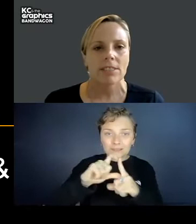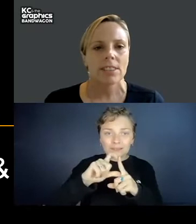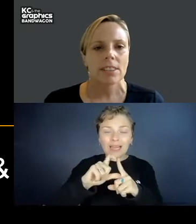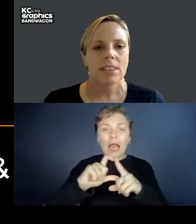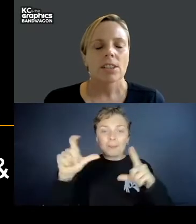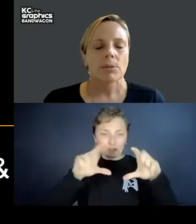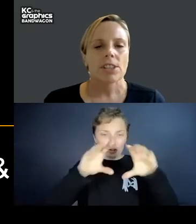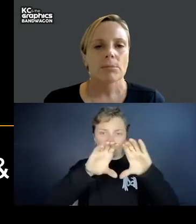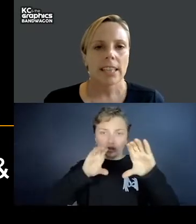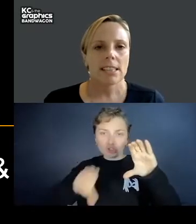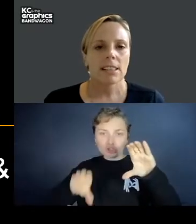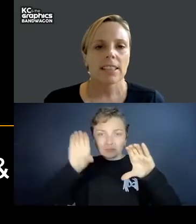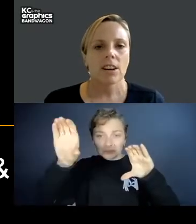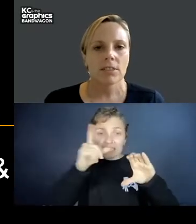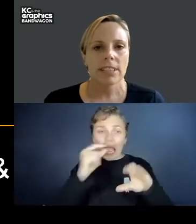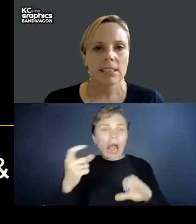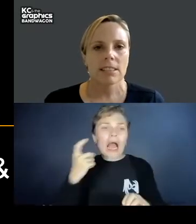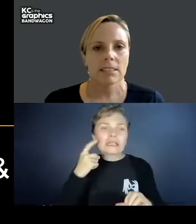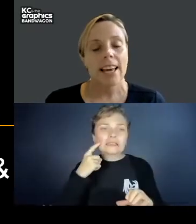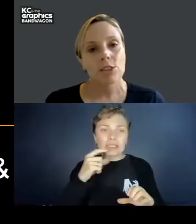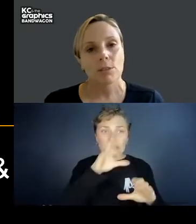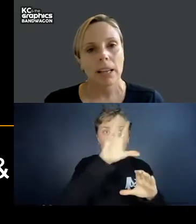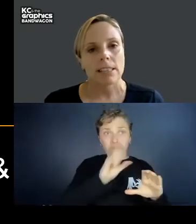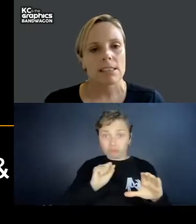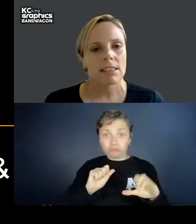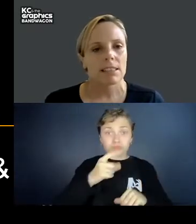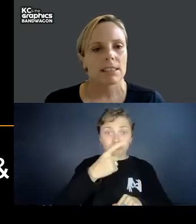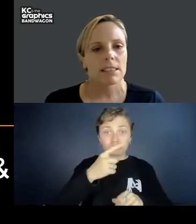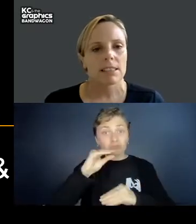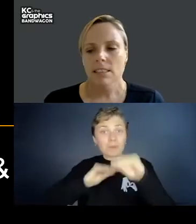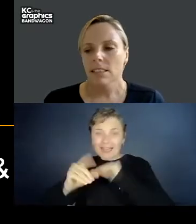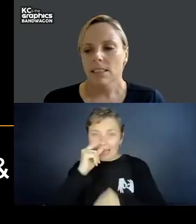throughout, which can be easily overwritten and/or replaced.